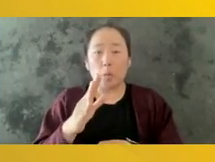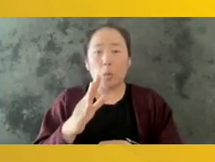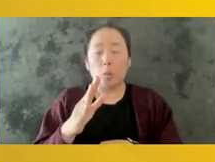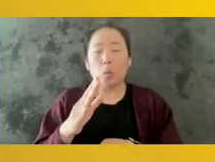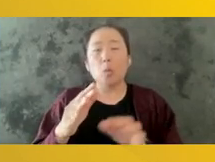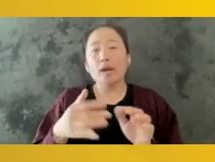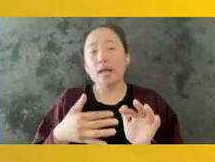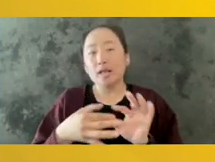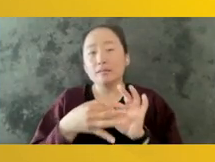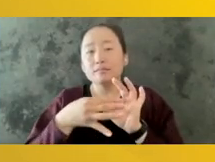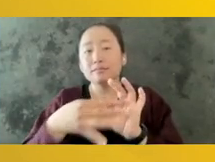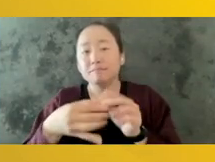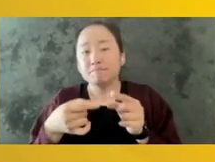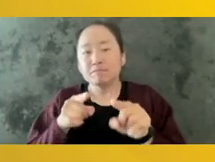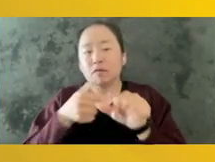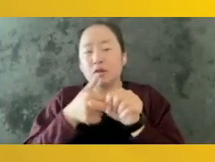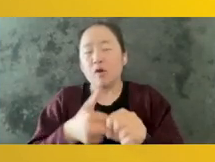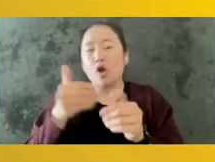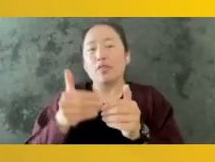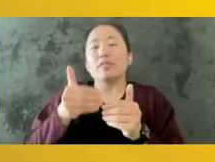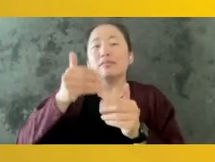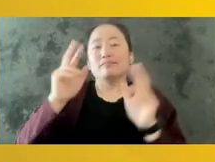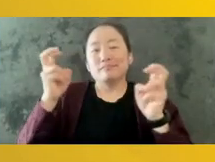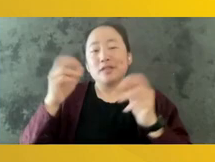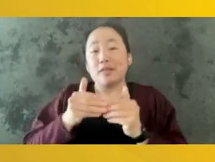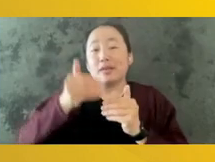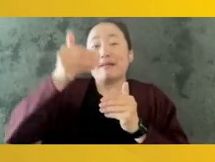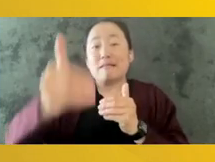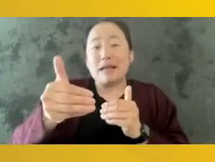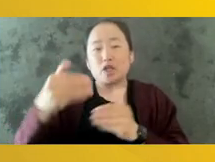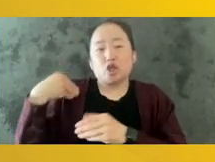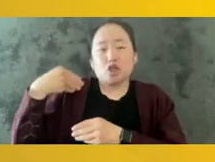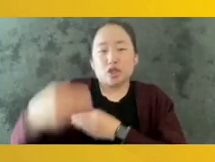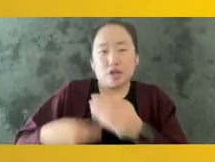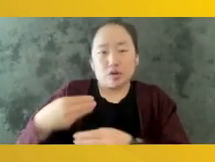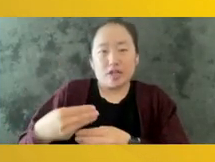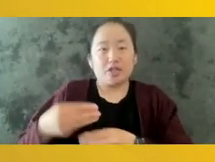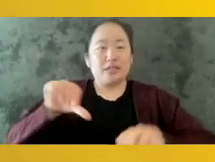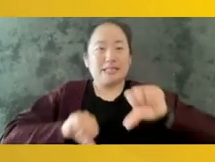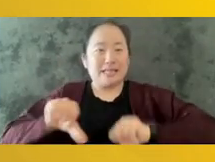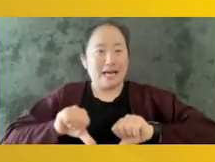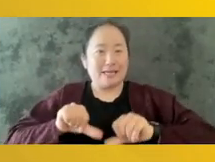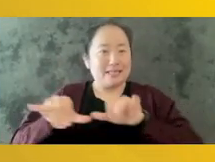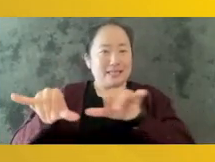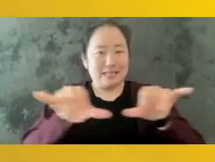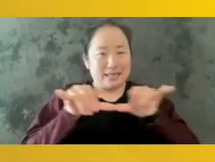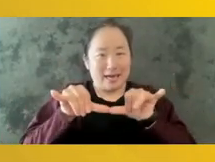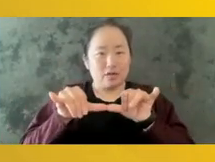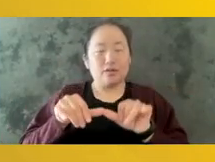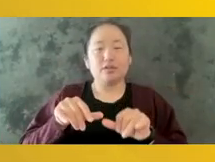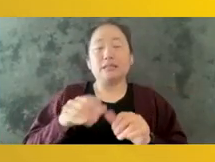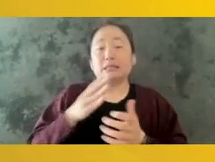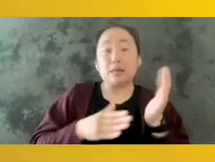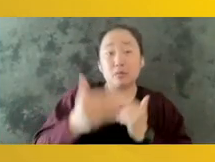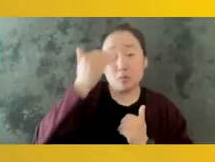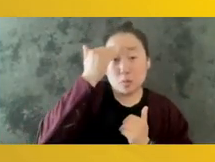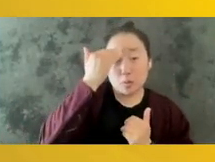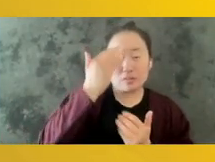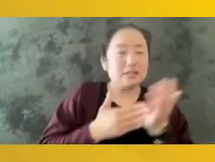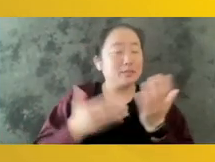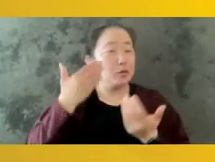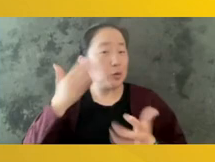standards, which some of you may be familiar with, but if not, no worries. The next generation science standards describes